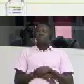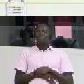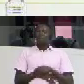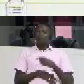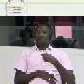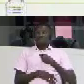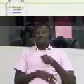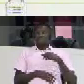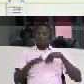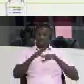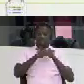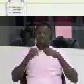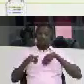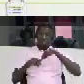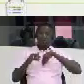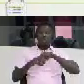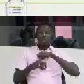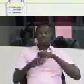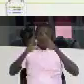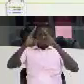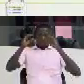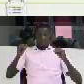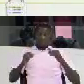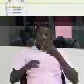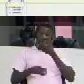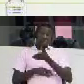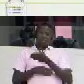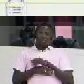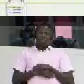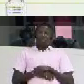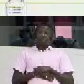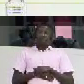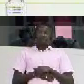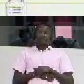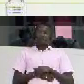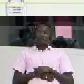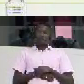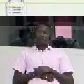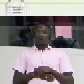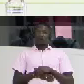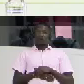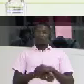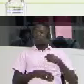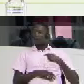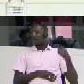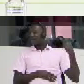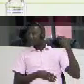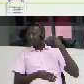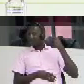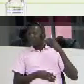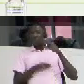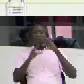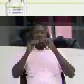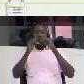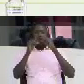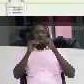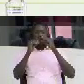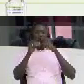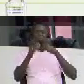man maa ngi sama office. While I was still in my office, may dégg wax ji ñu ngi dem di ñëw ñu ne ma. I had